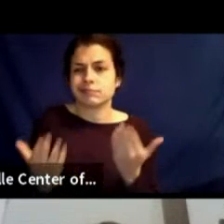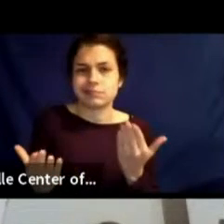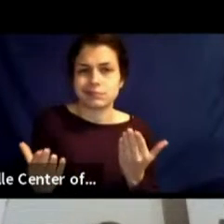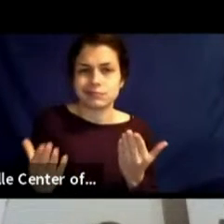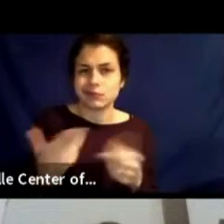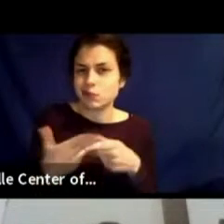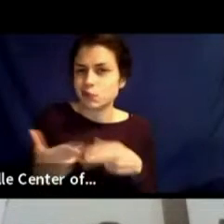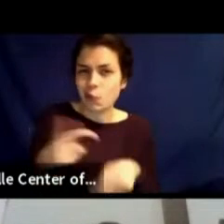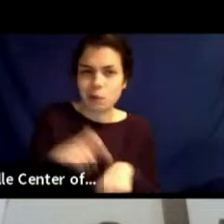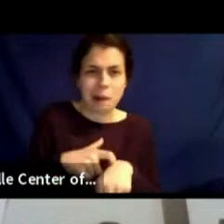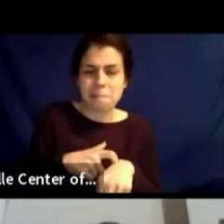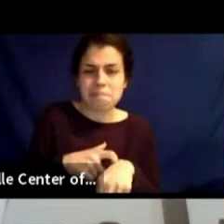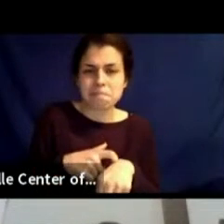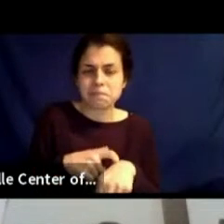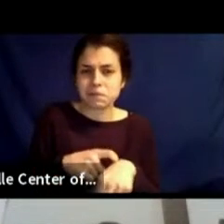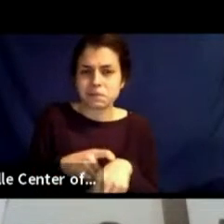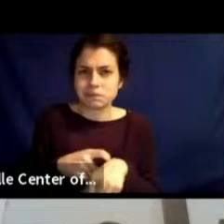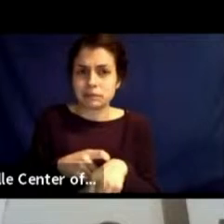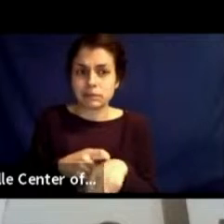of a period of time.